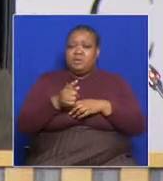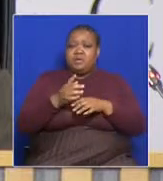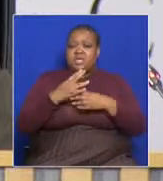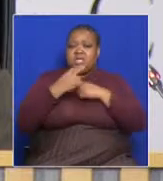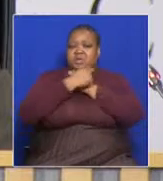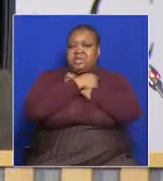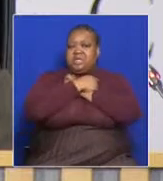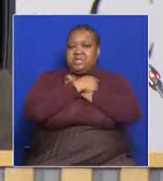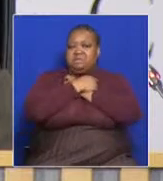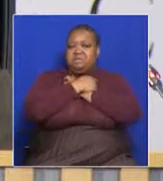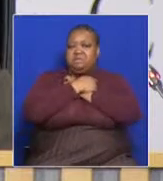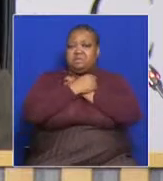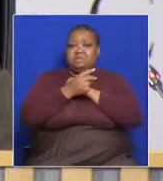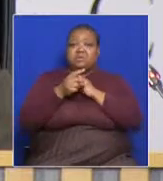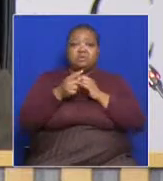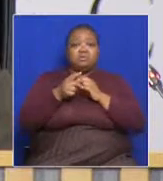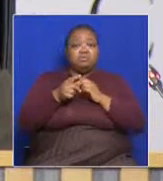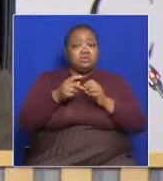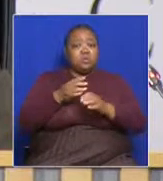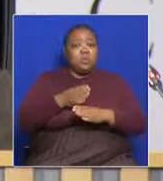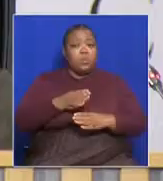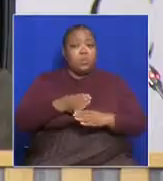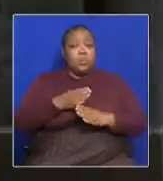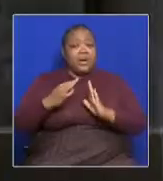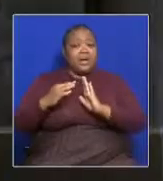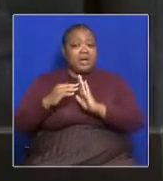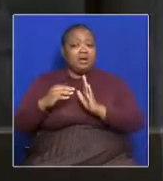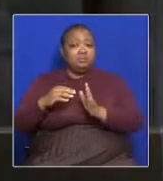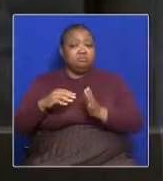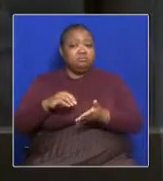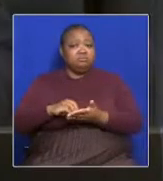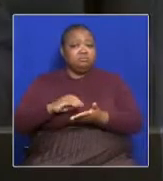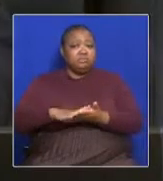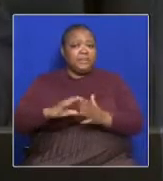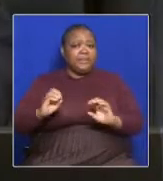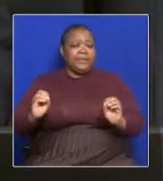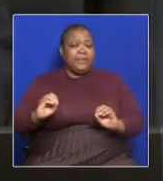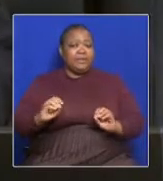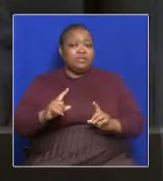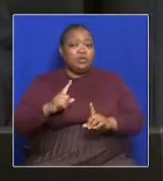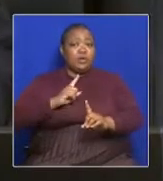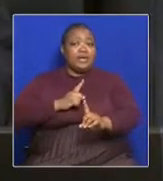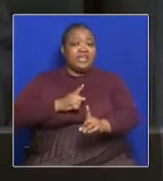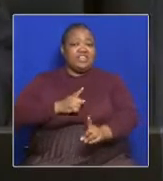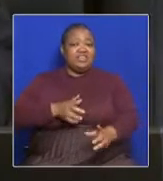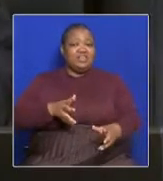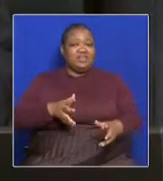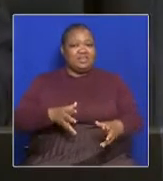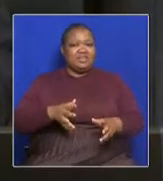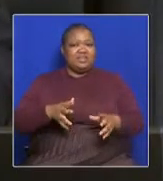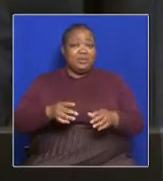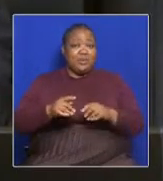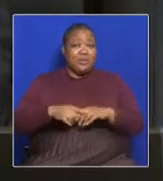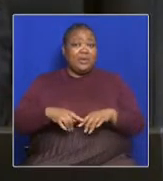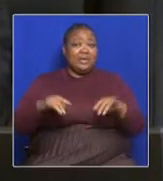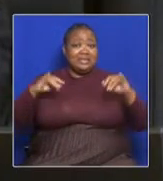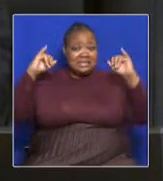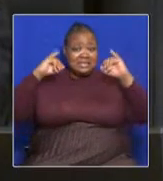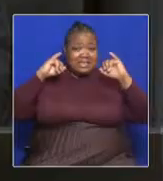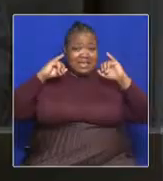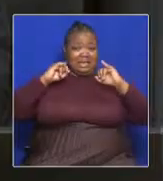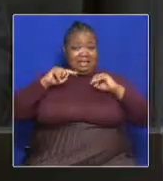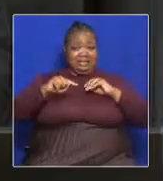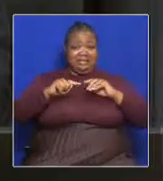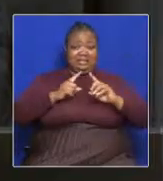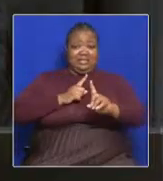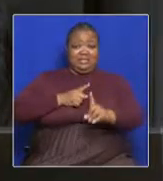indicates you are on duty and you are giving instructions such as this. This is a big instruction. As it happens in this commission, it has